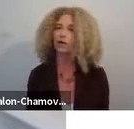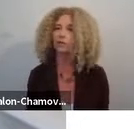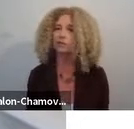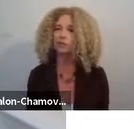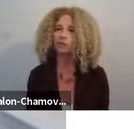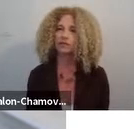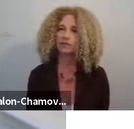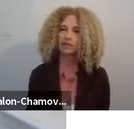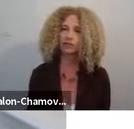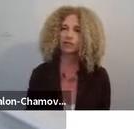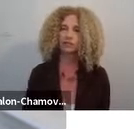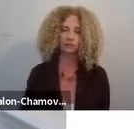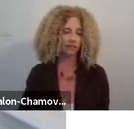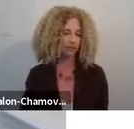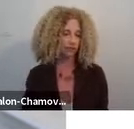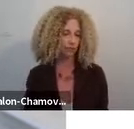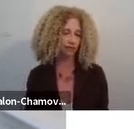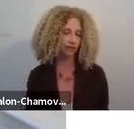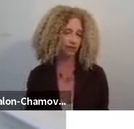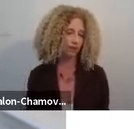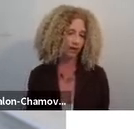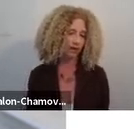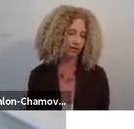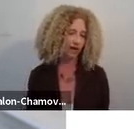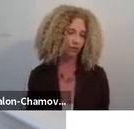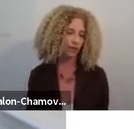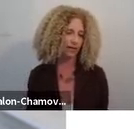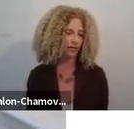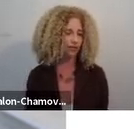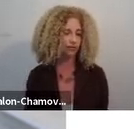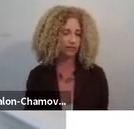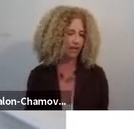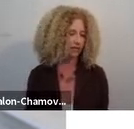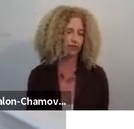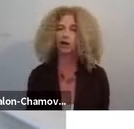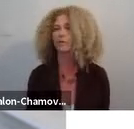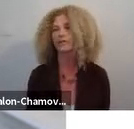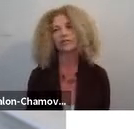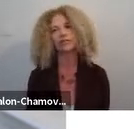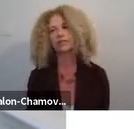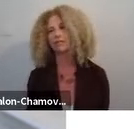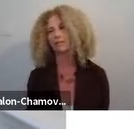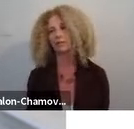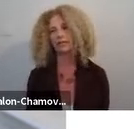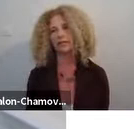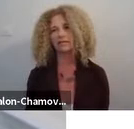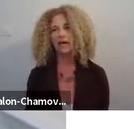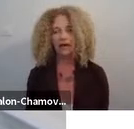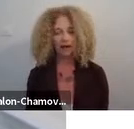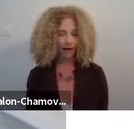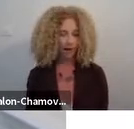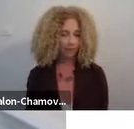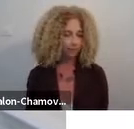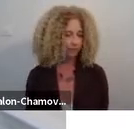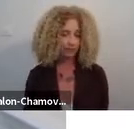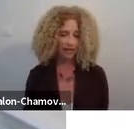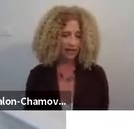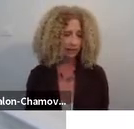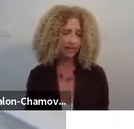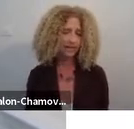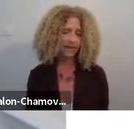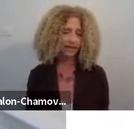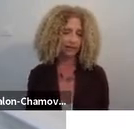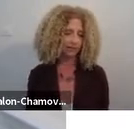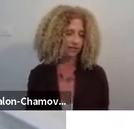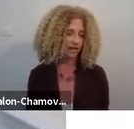talk about people with intellectual disabilities, what we heard about right now, brain injuries, head traumas, learning disabilities,